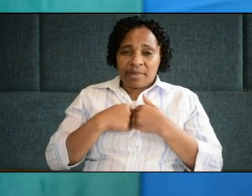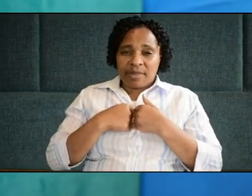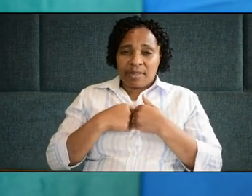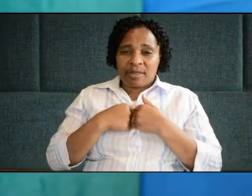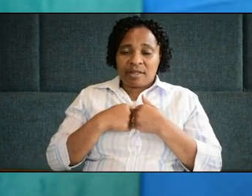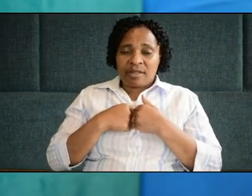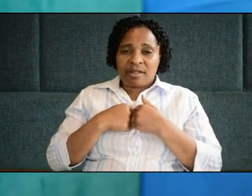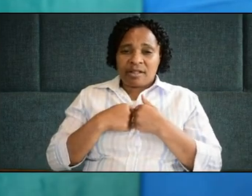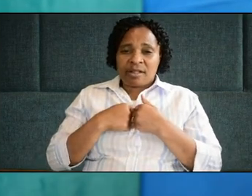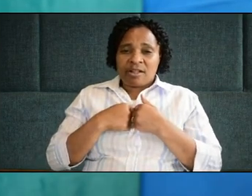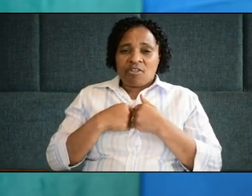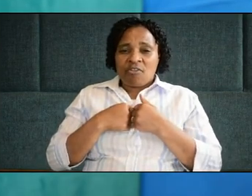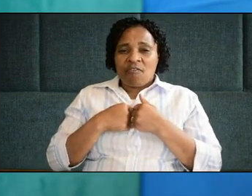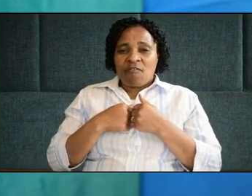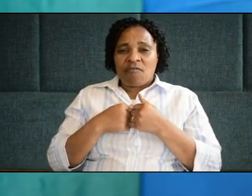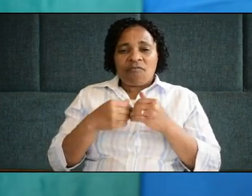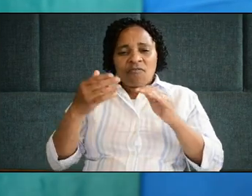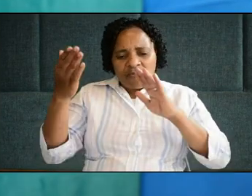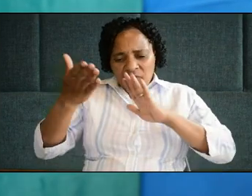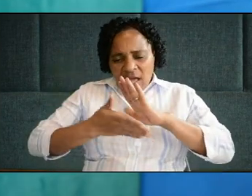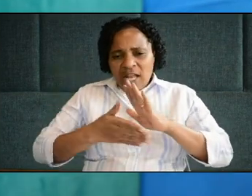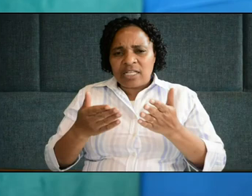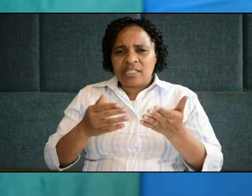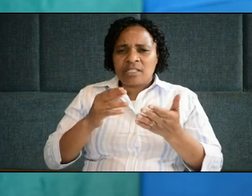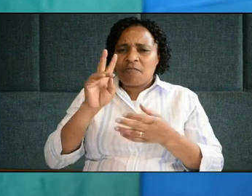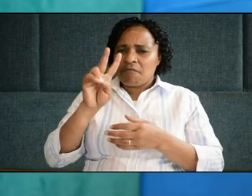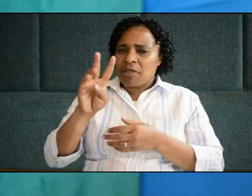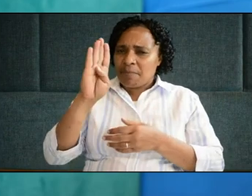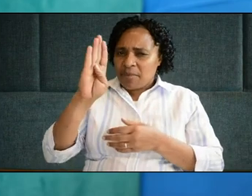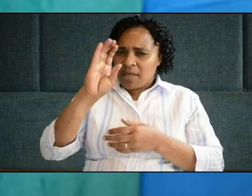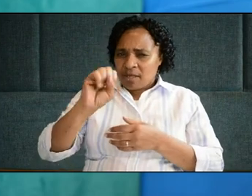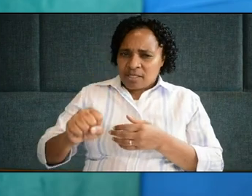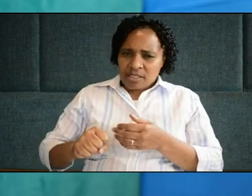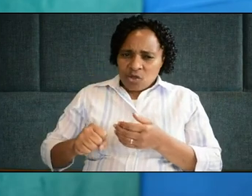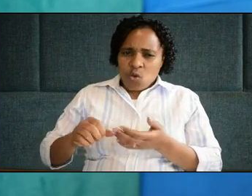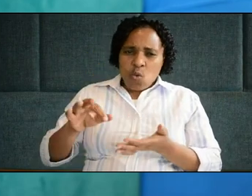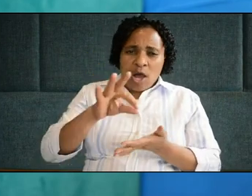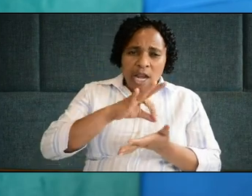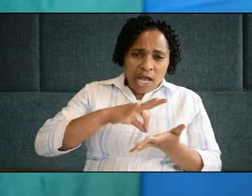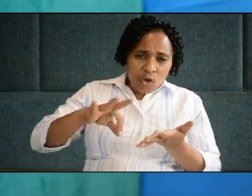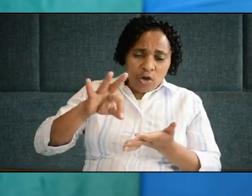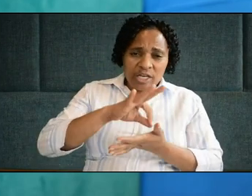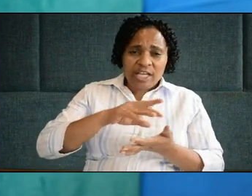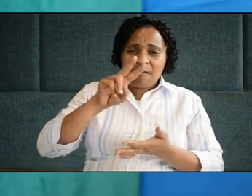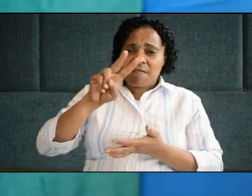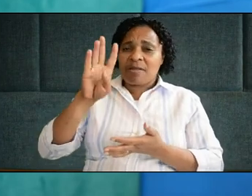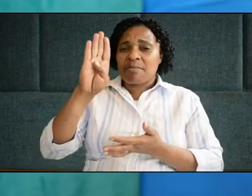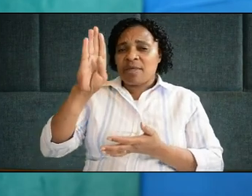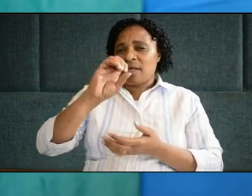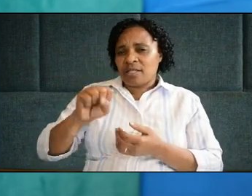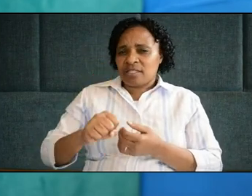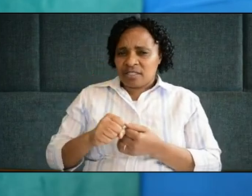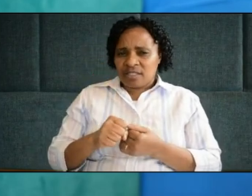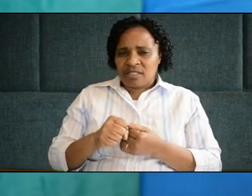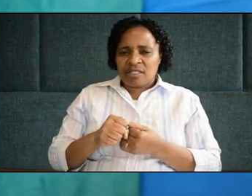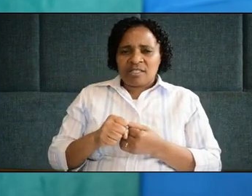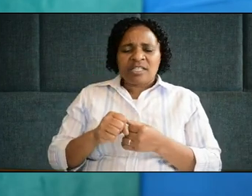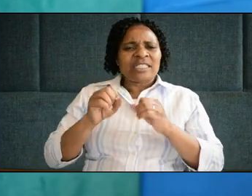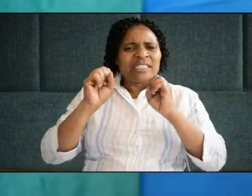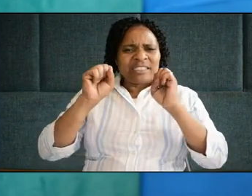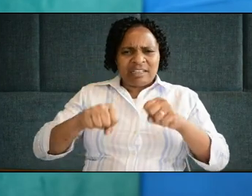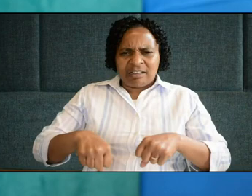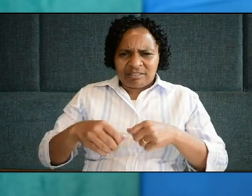a few, it was actually VBS. We were recording VBS and it was